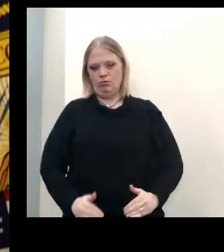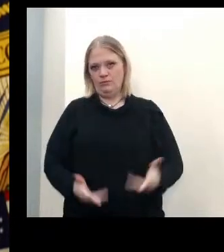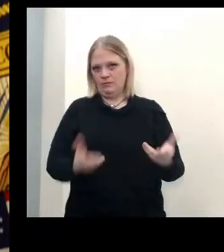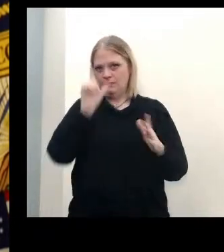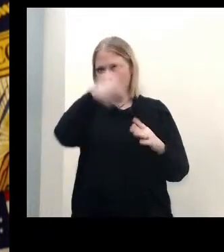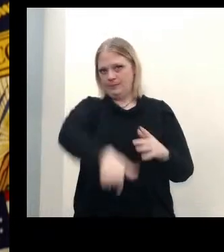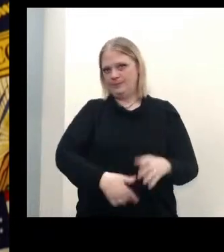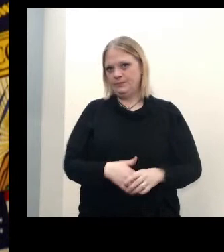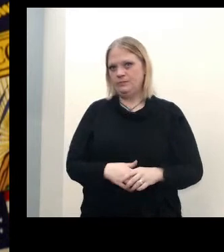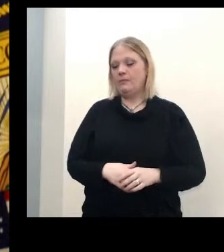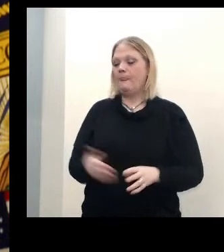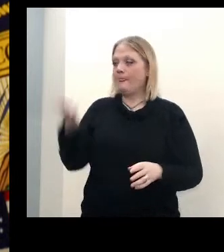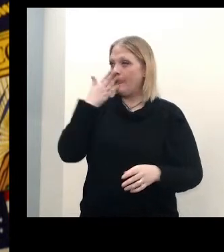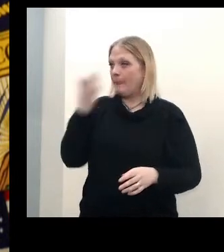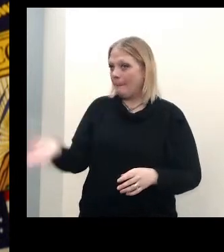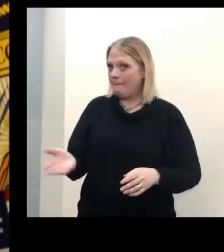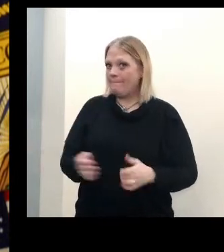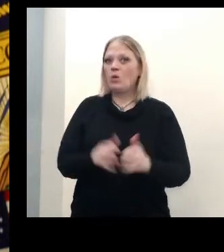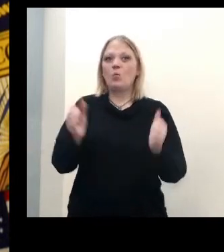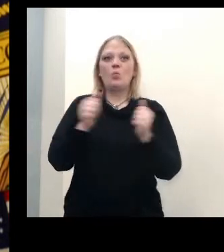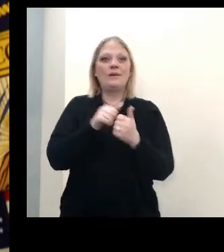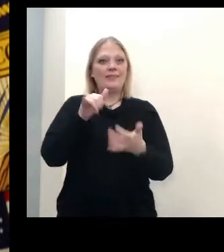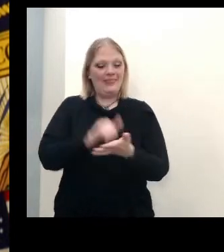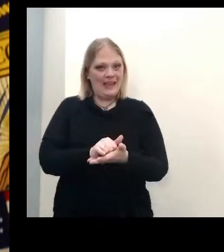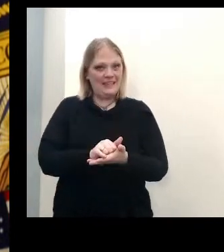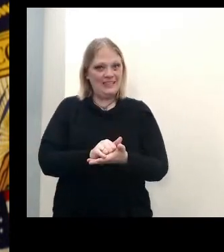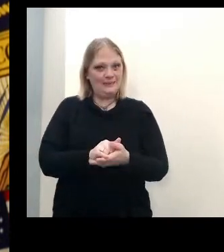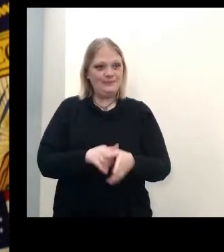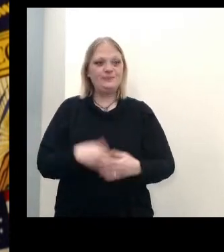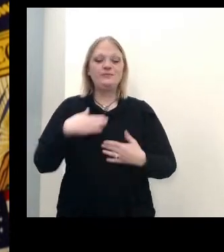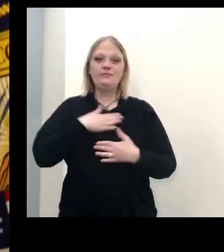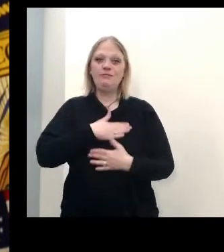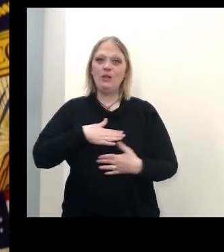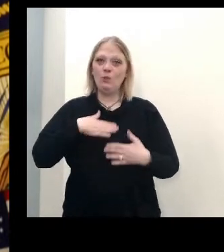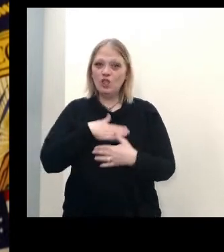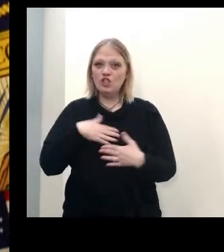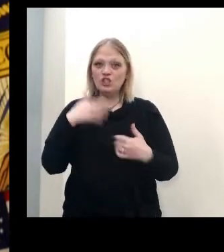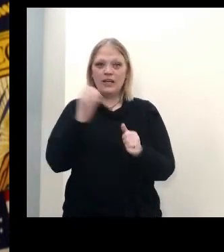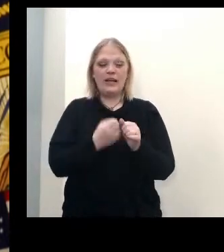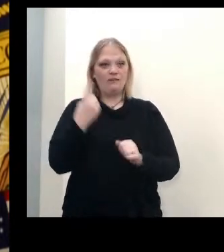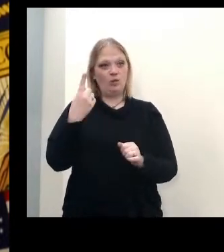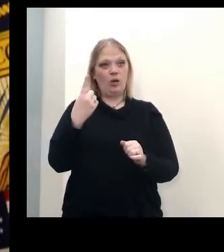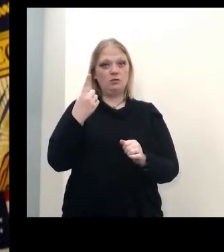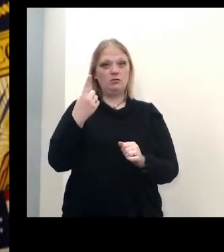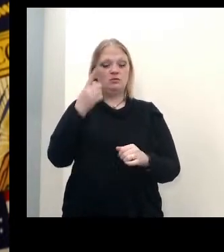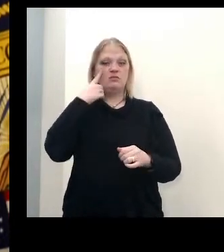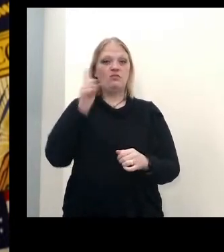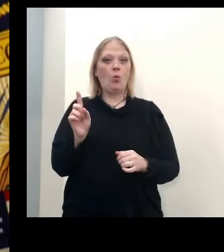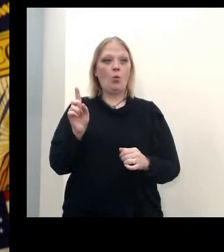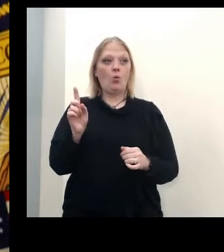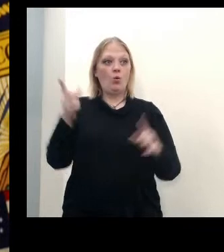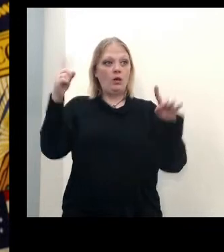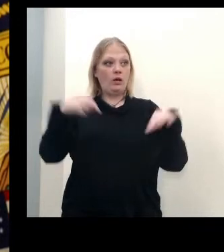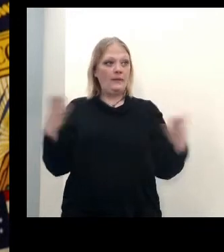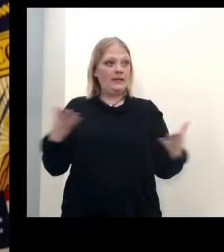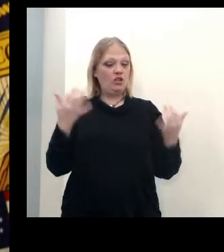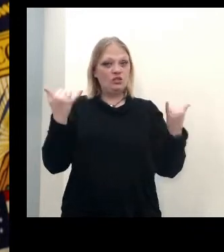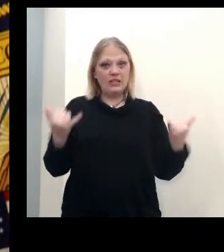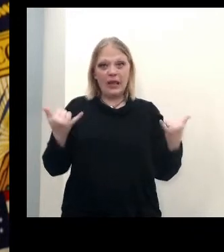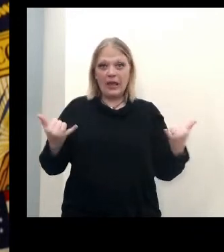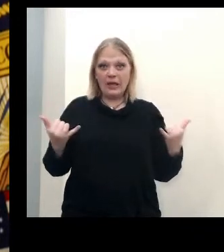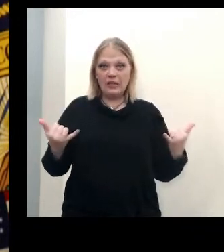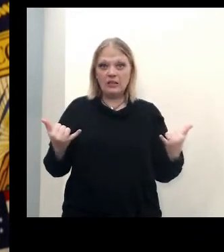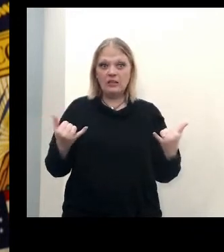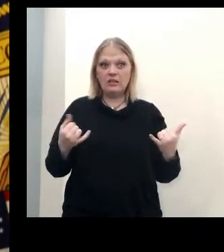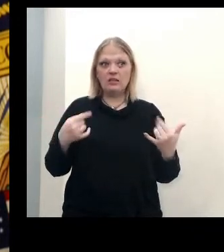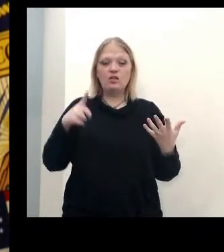So, thank you. With that, I appreciate everyone for being here today.